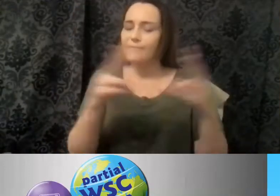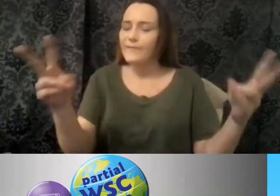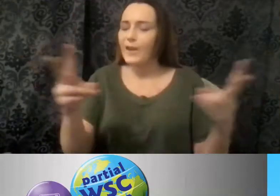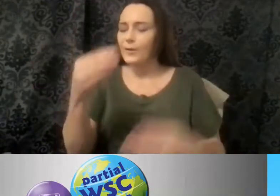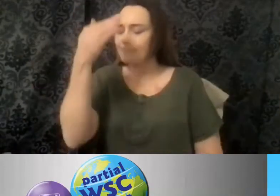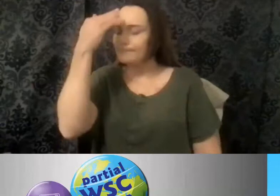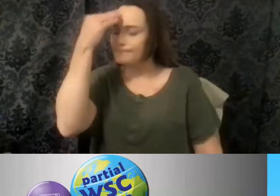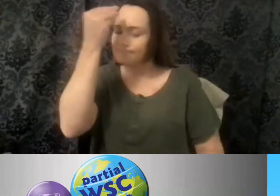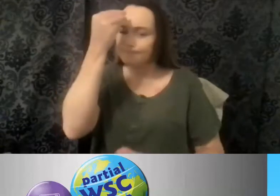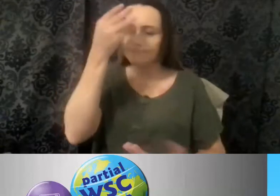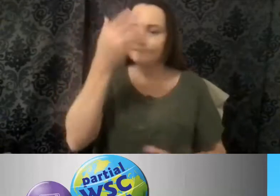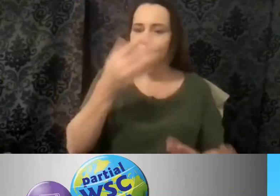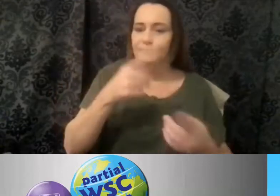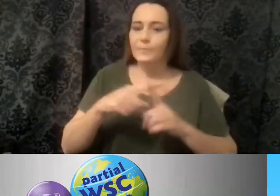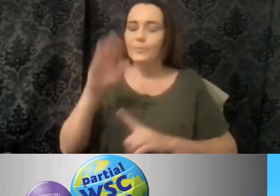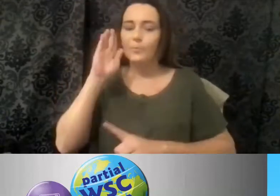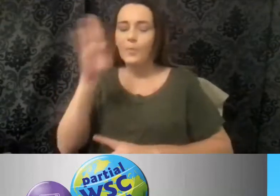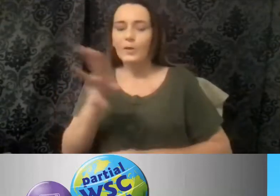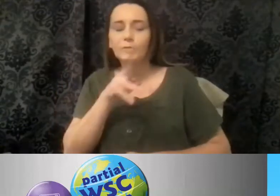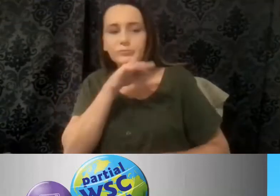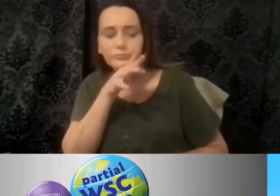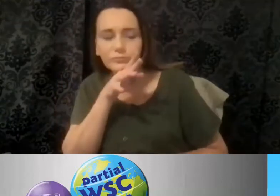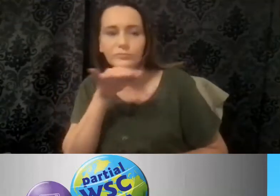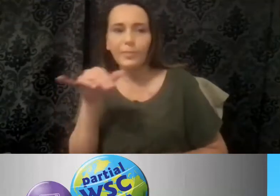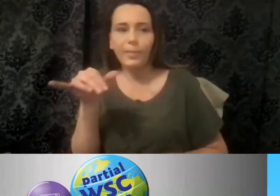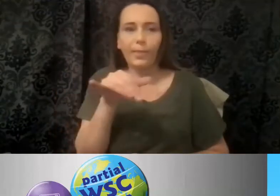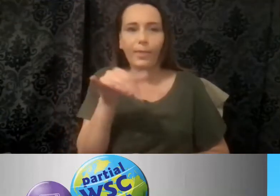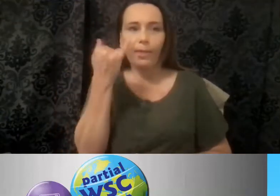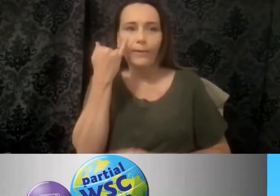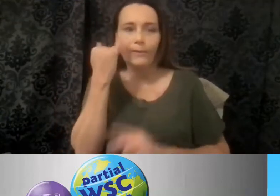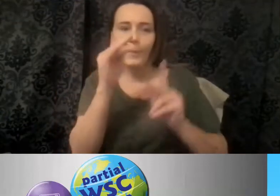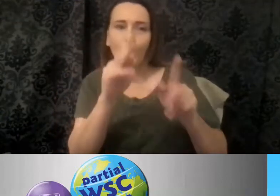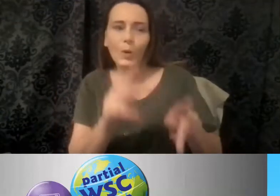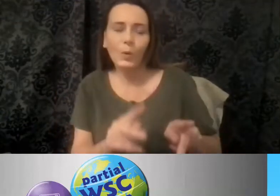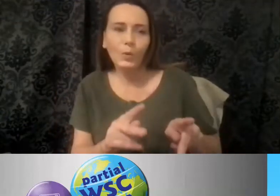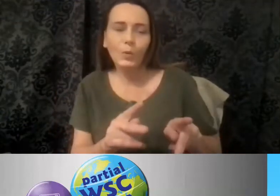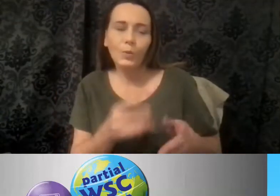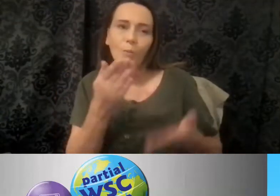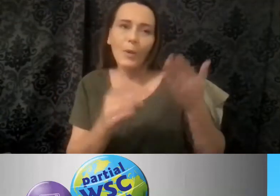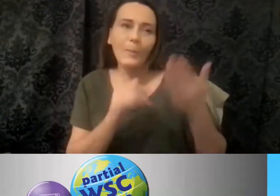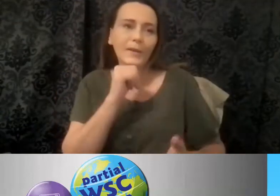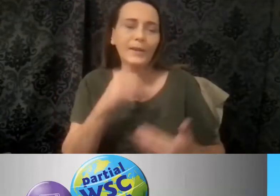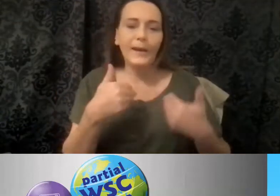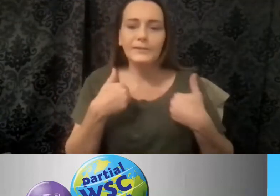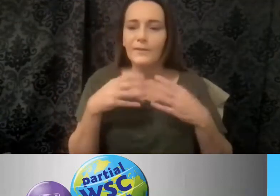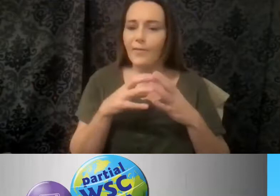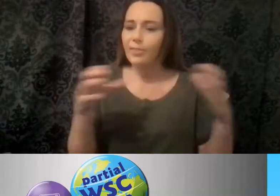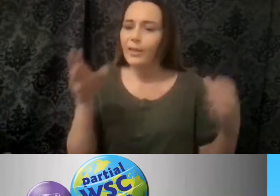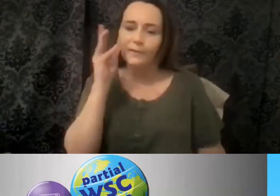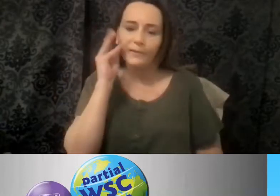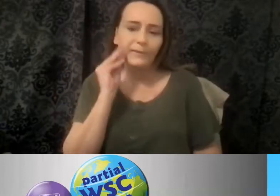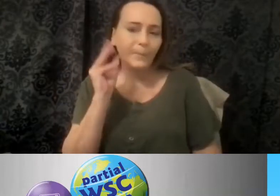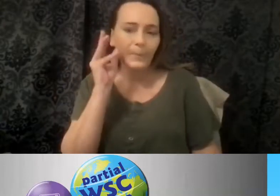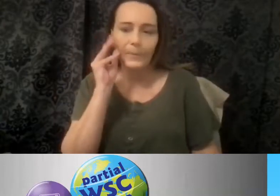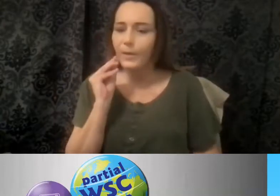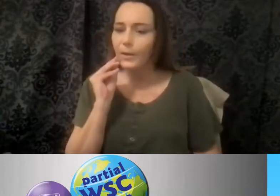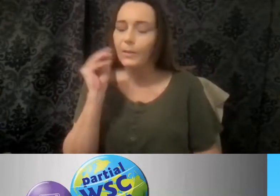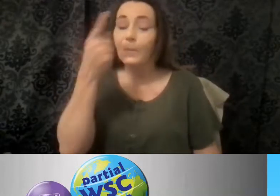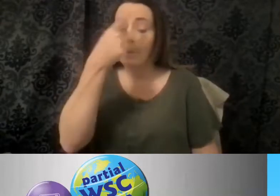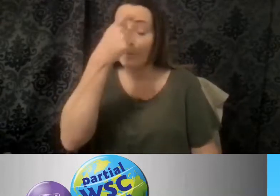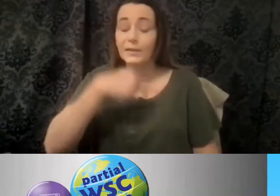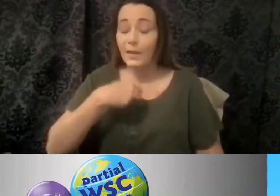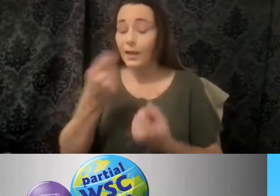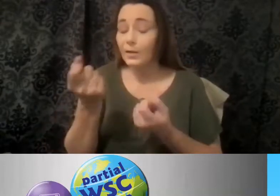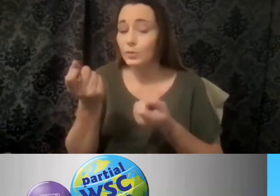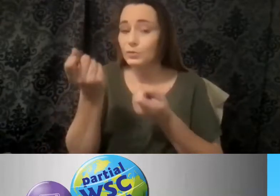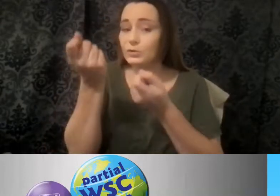But I'll speak to these as if I'm speaking to somebody who maybe doesn't have much experience, because I understand